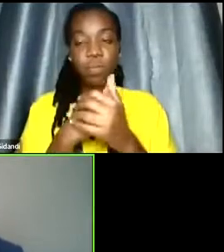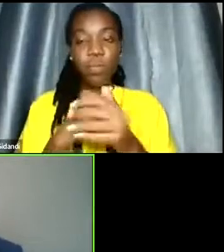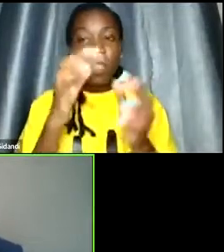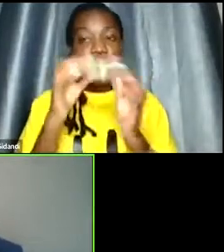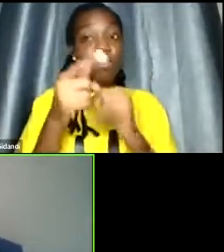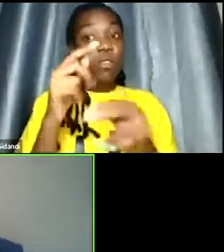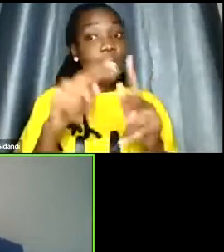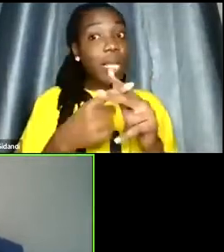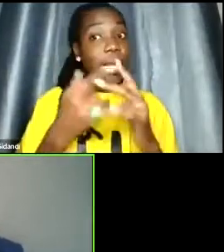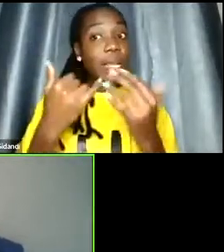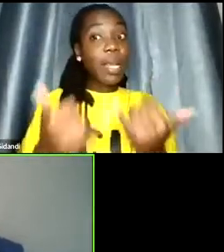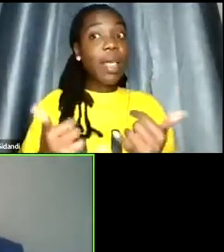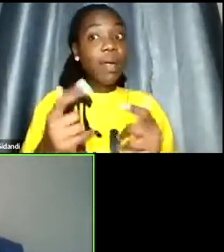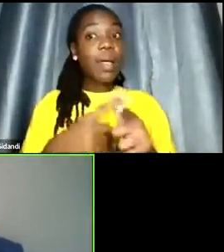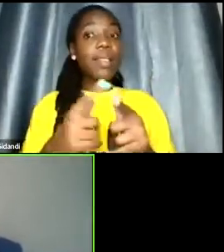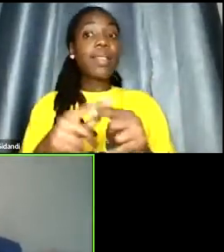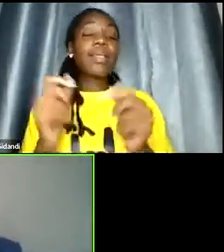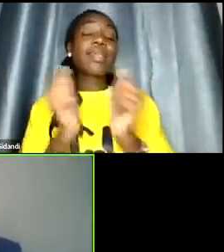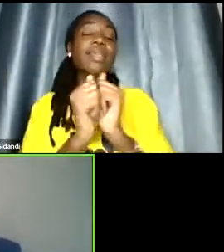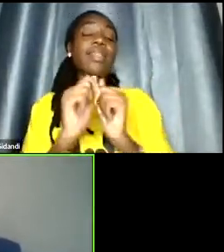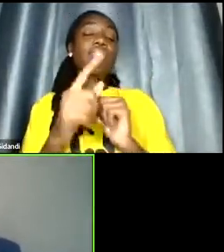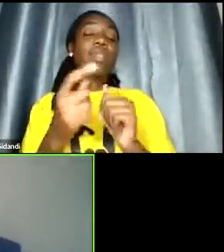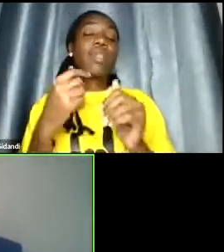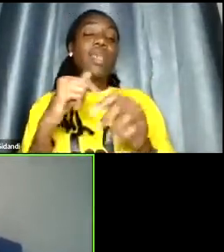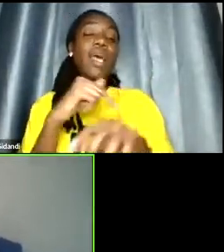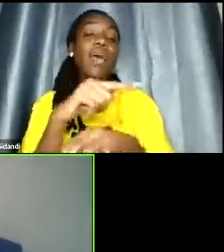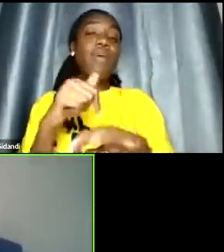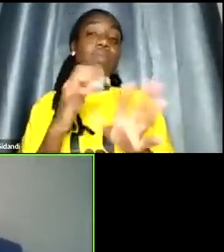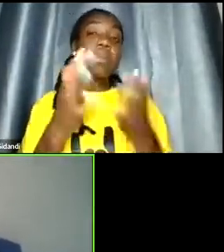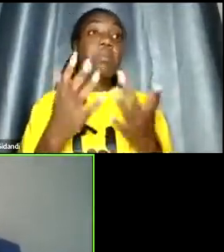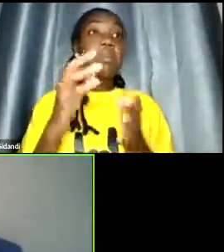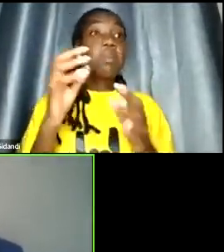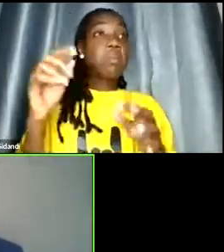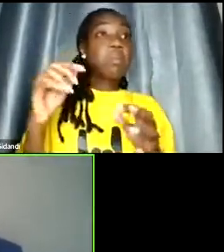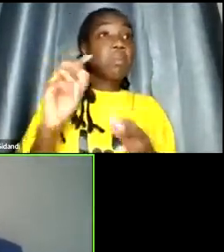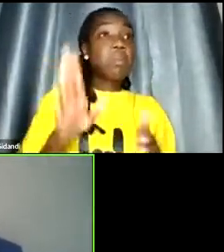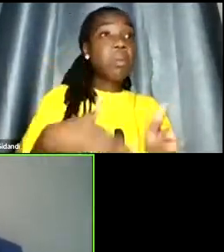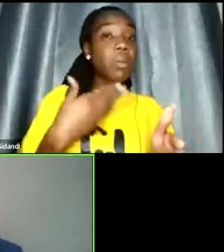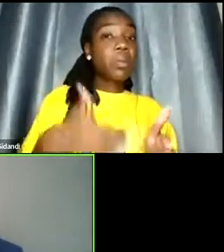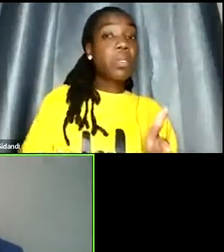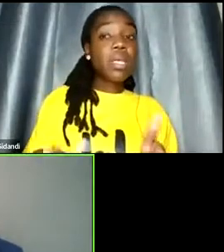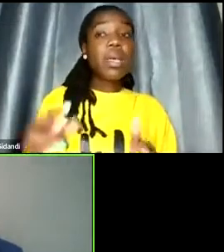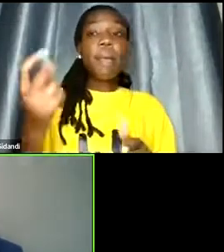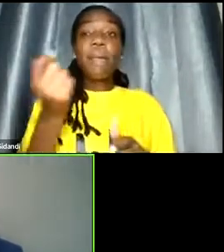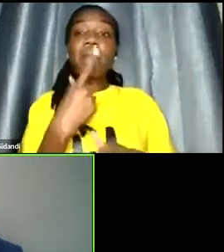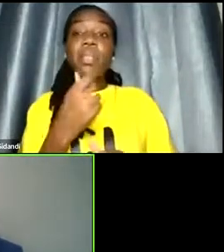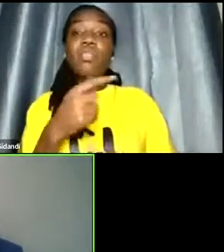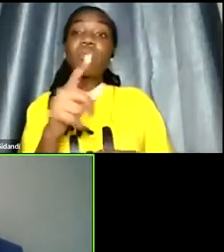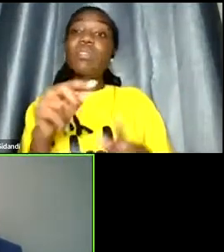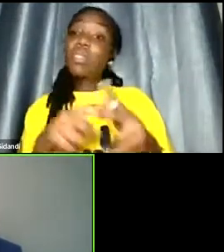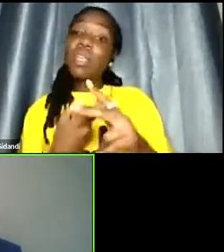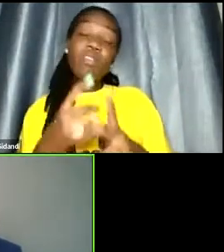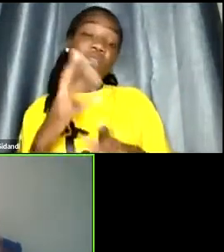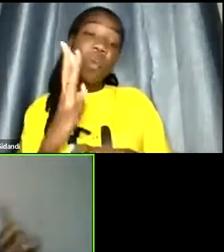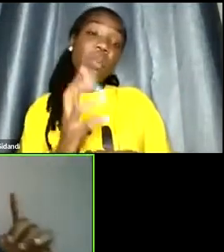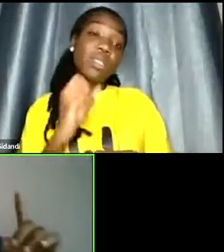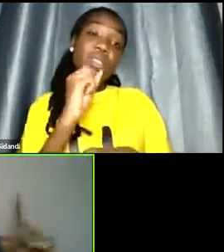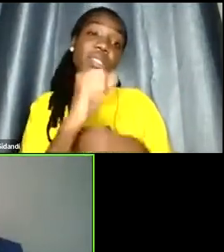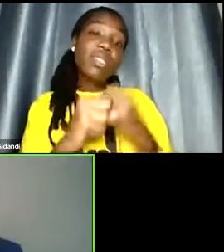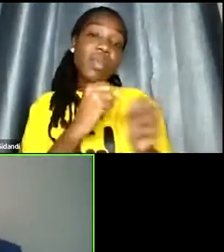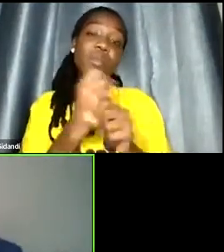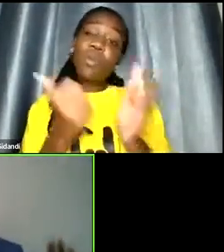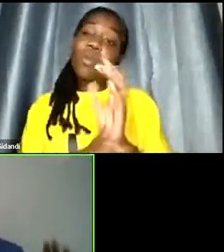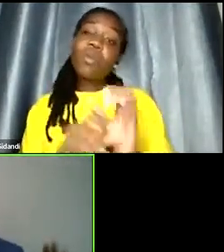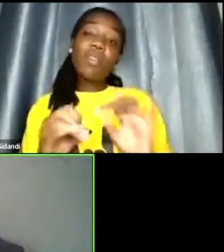hours, you'll be an expert in anything you put your heart to, whether it's music, whether it's medicine. You can start now at the age of 40 or 50 or 35, and you'll still